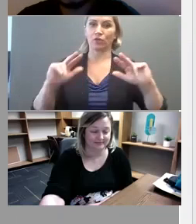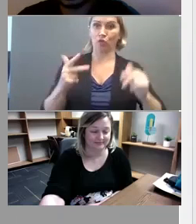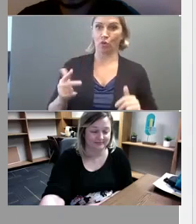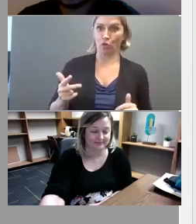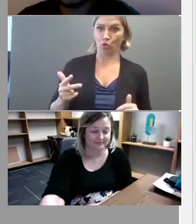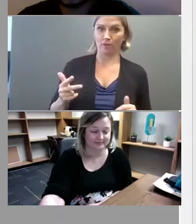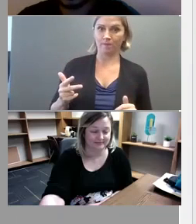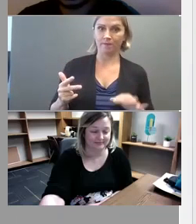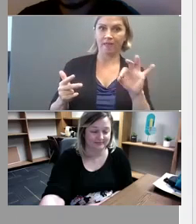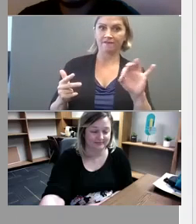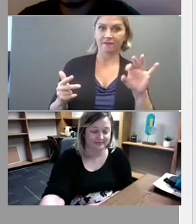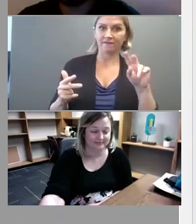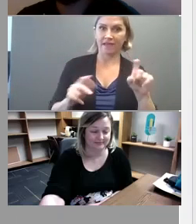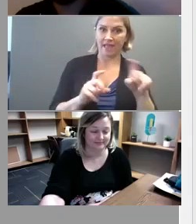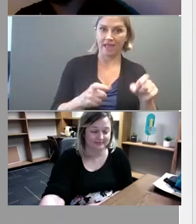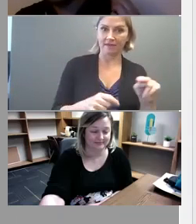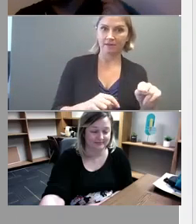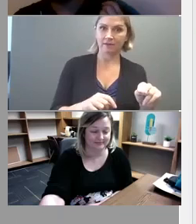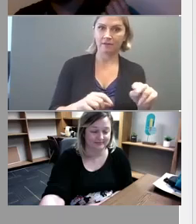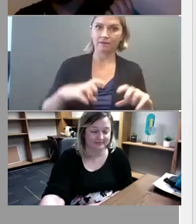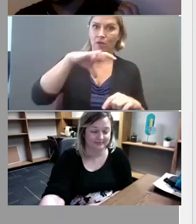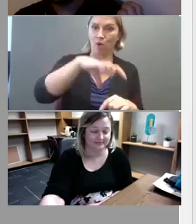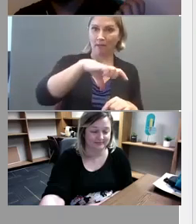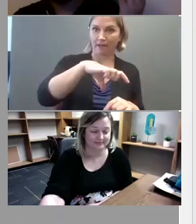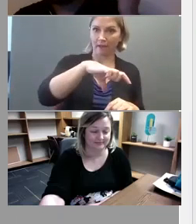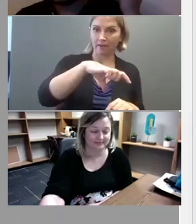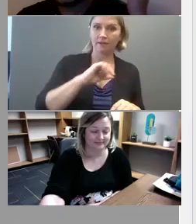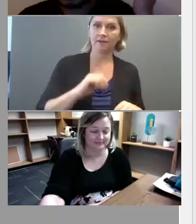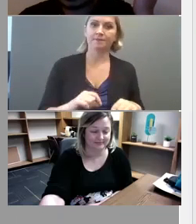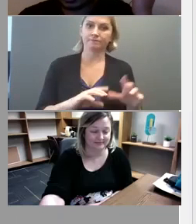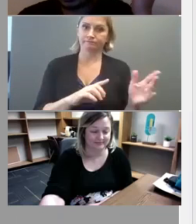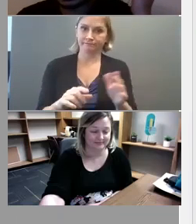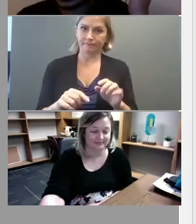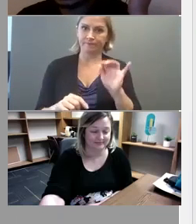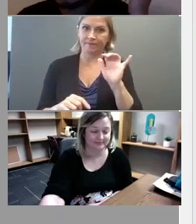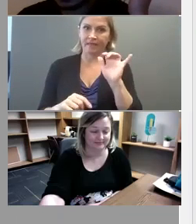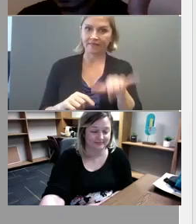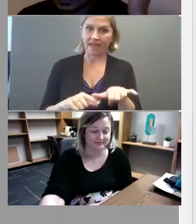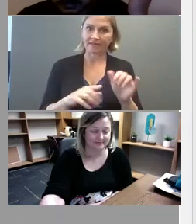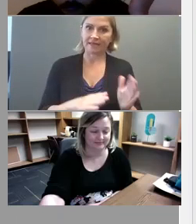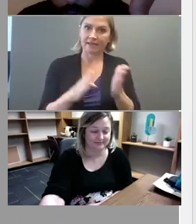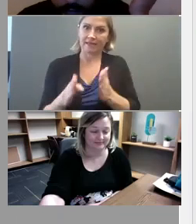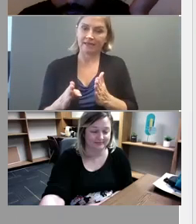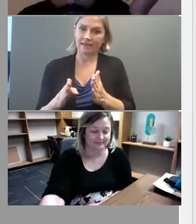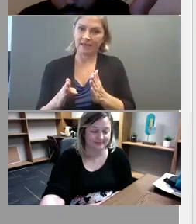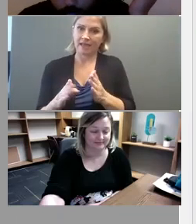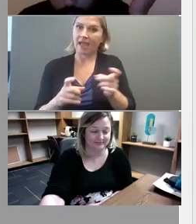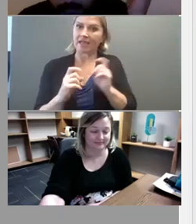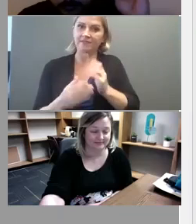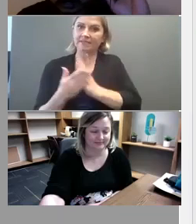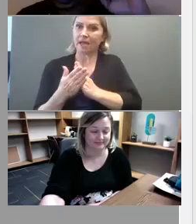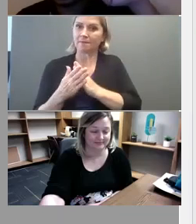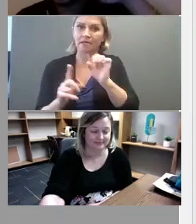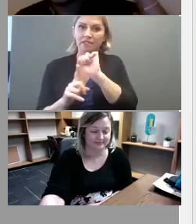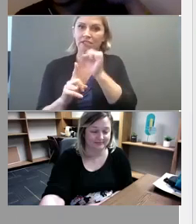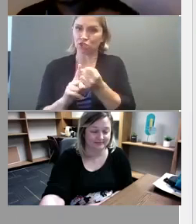f of n equals to omega of n log base b a plus of some epsilon, and given some condition, and it should not